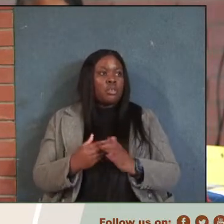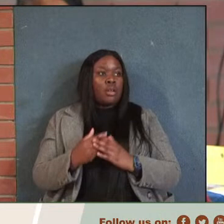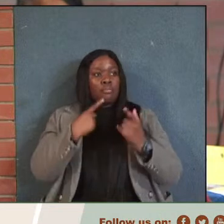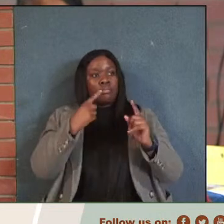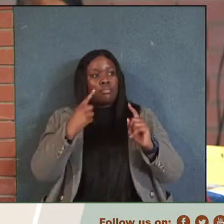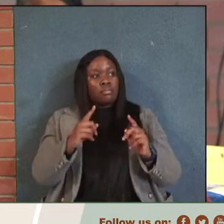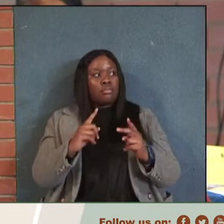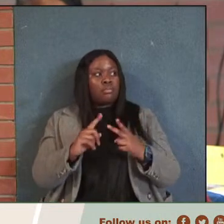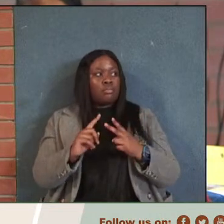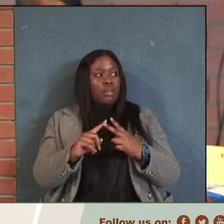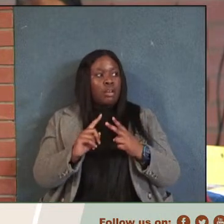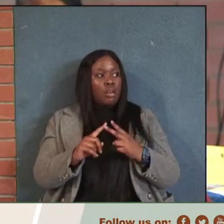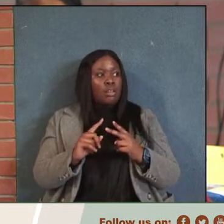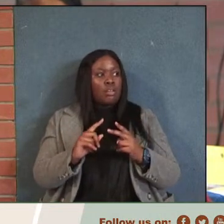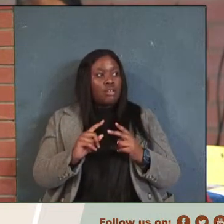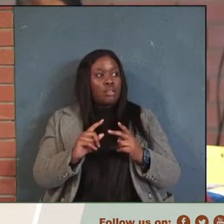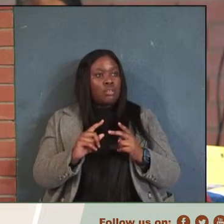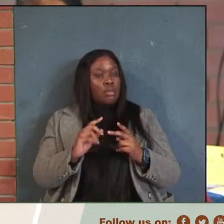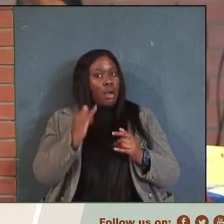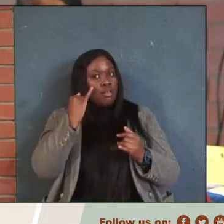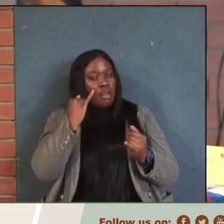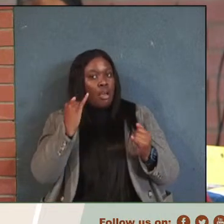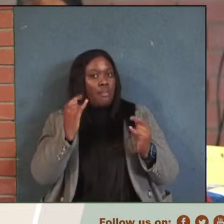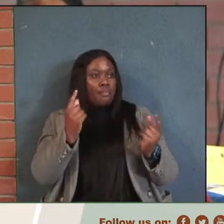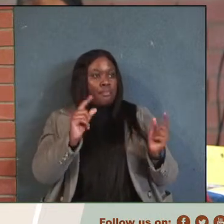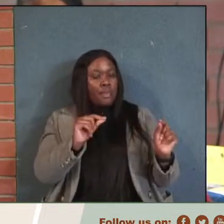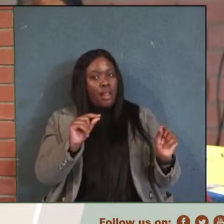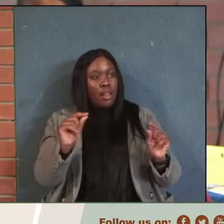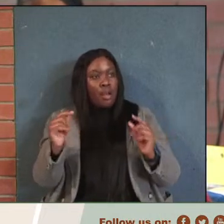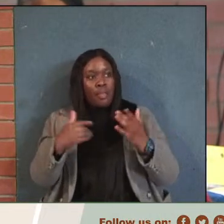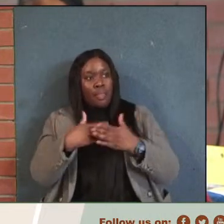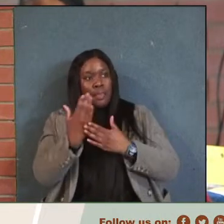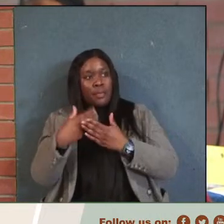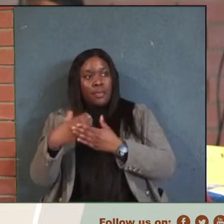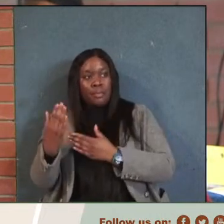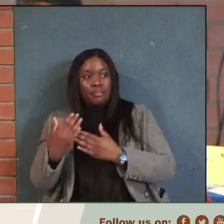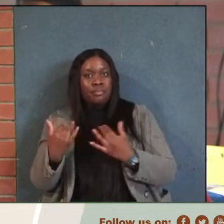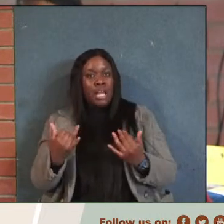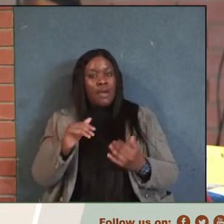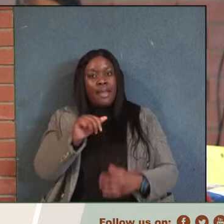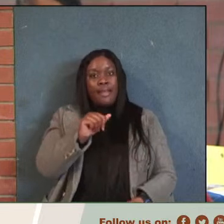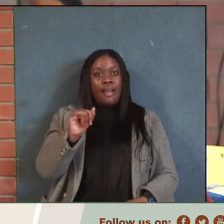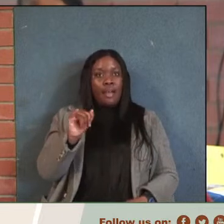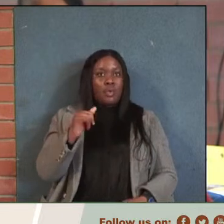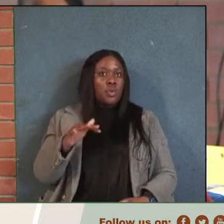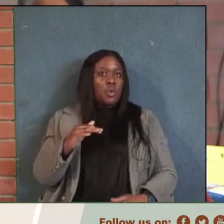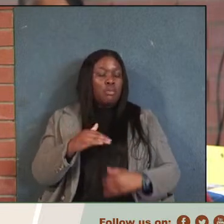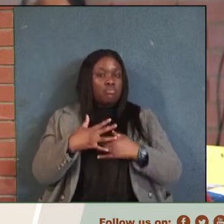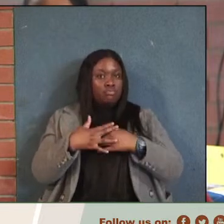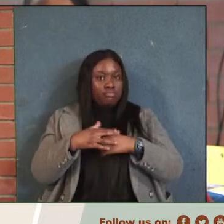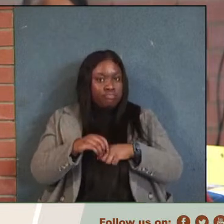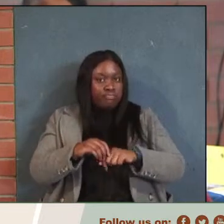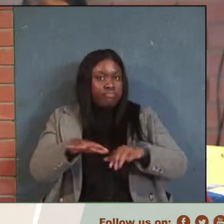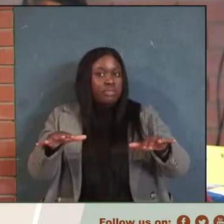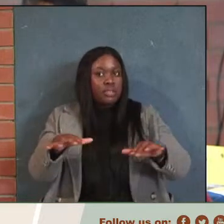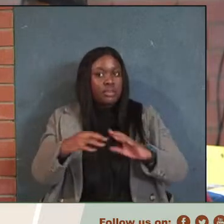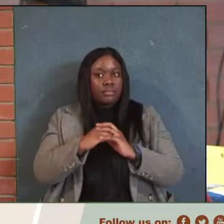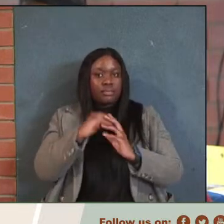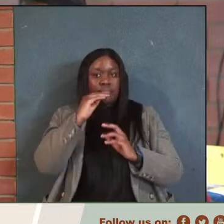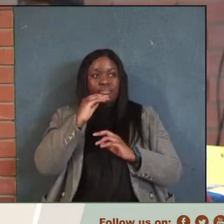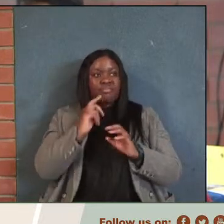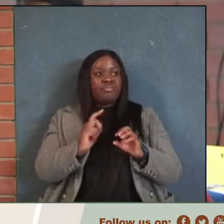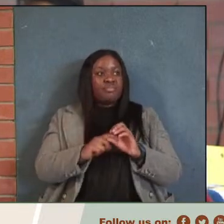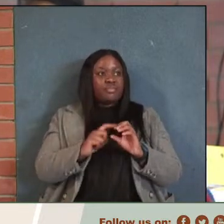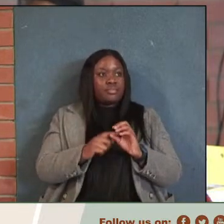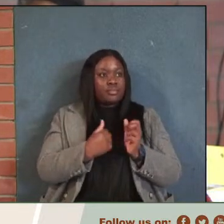and dynamic ideas. As the age of artificial intelligence is rapidly expanding, having quality